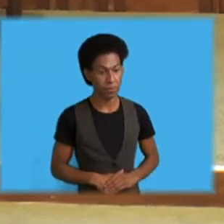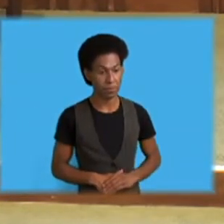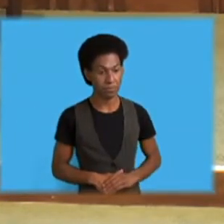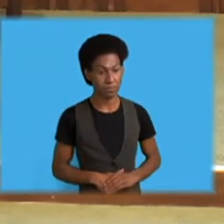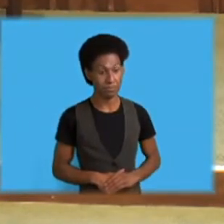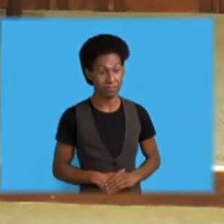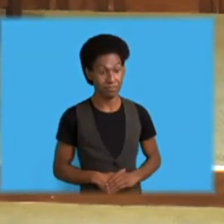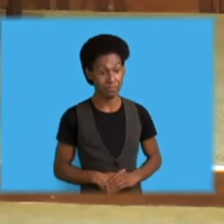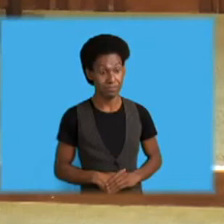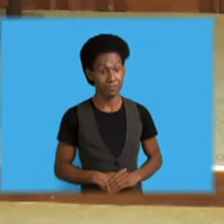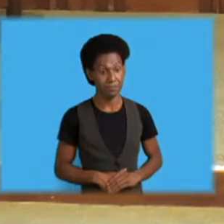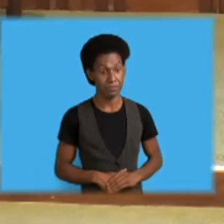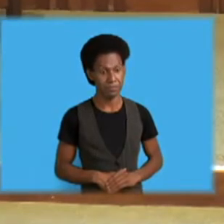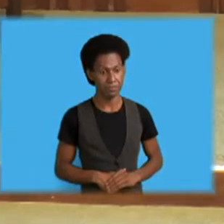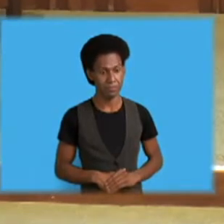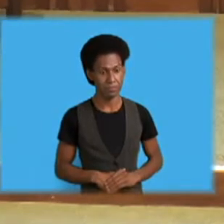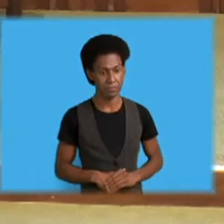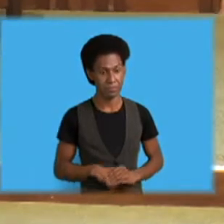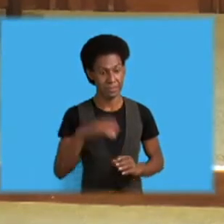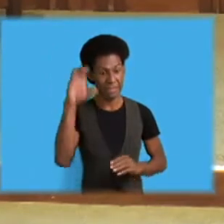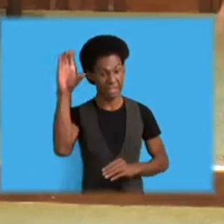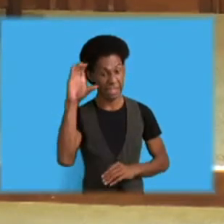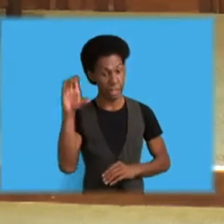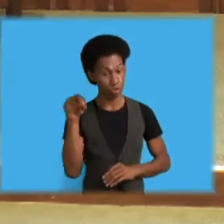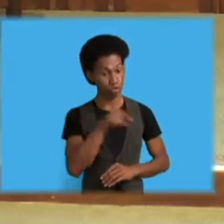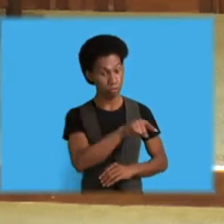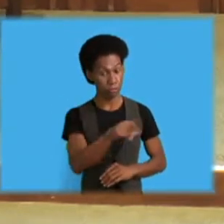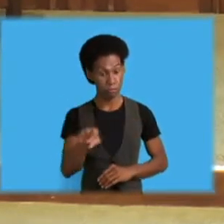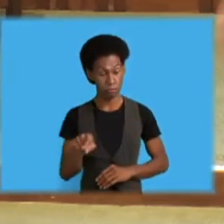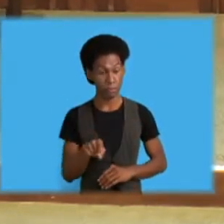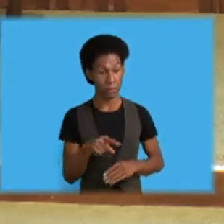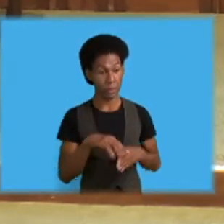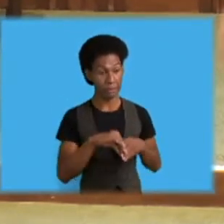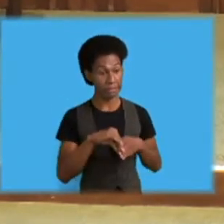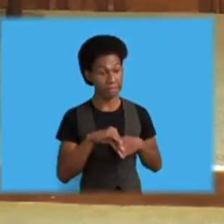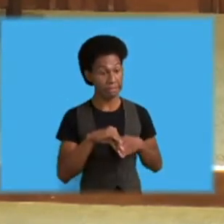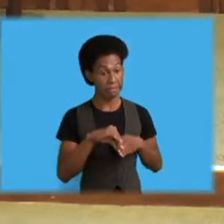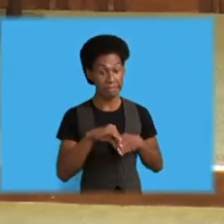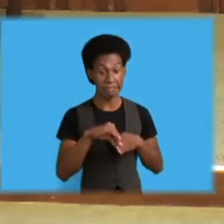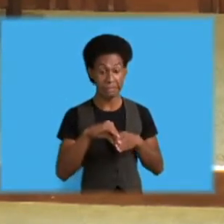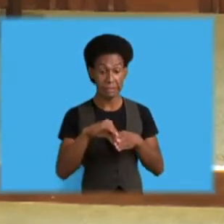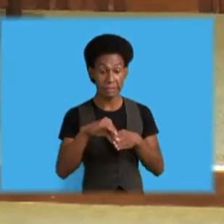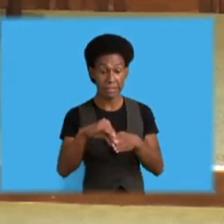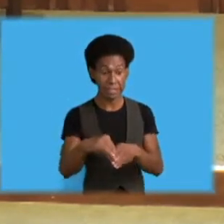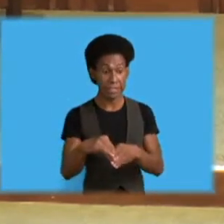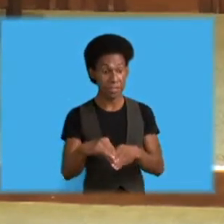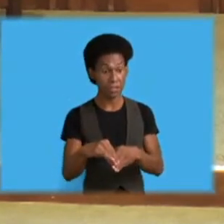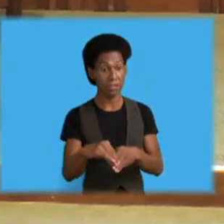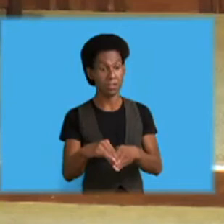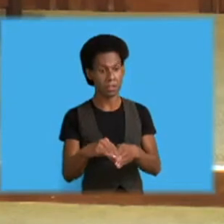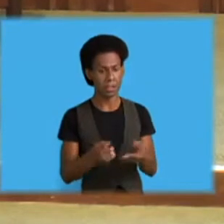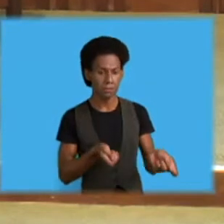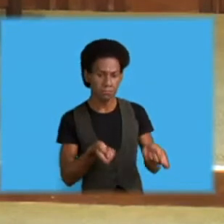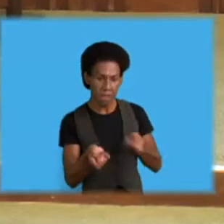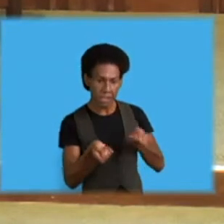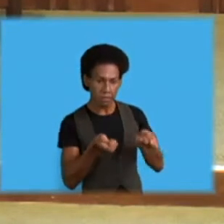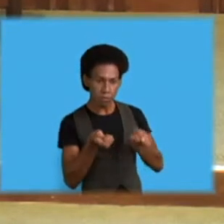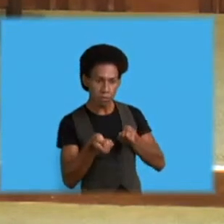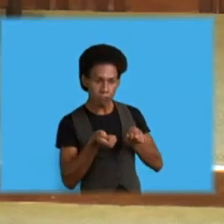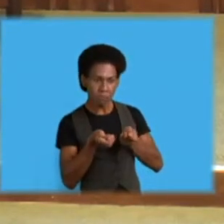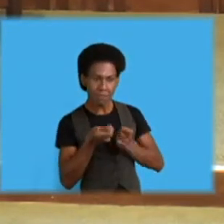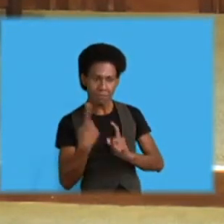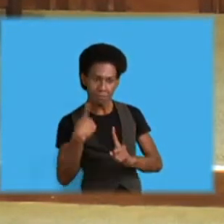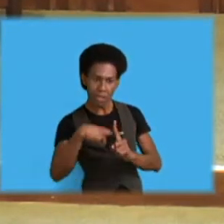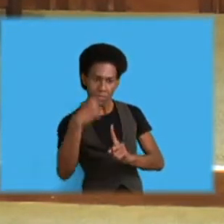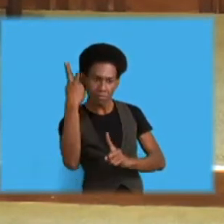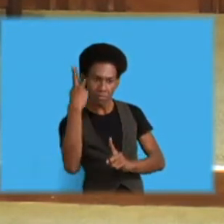faith-based organizations, communities, and there was real parental community engagement in the running of schools. And what we